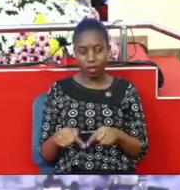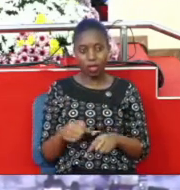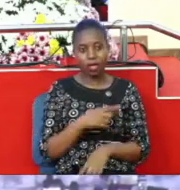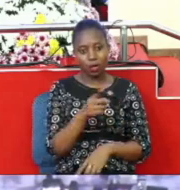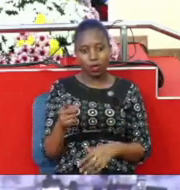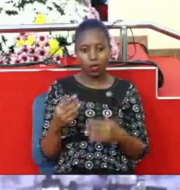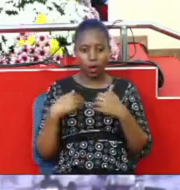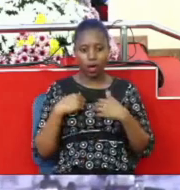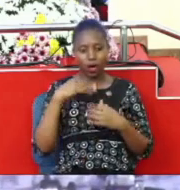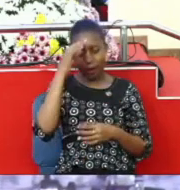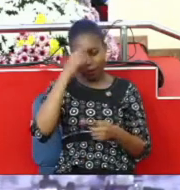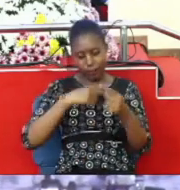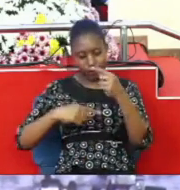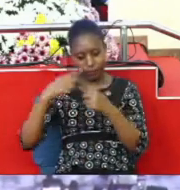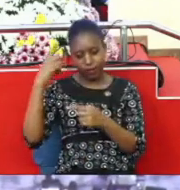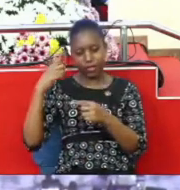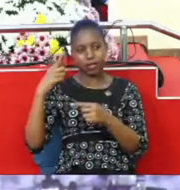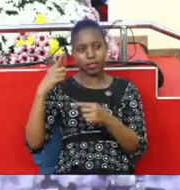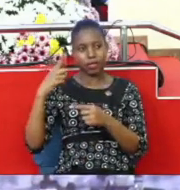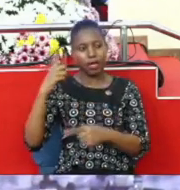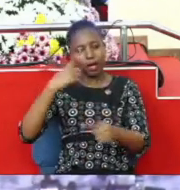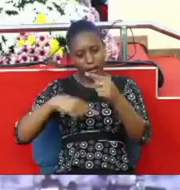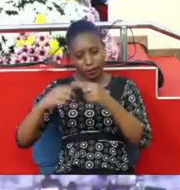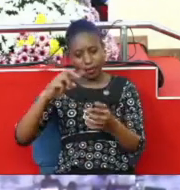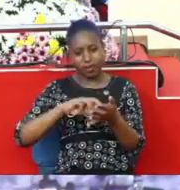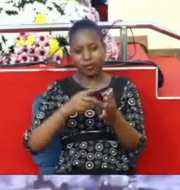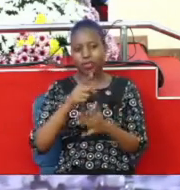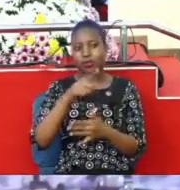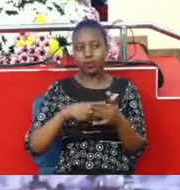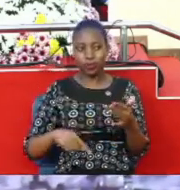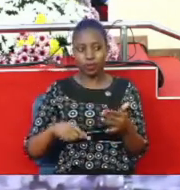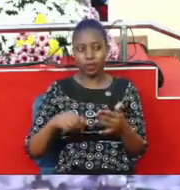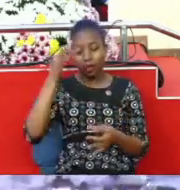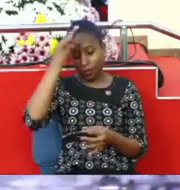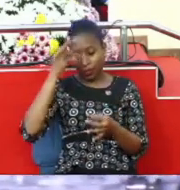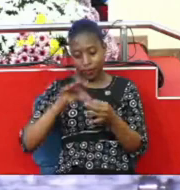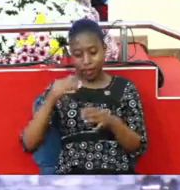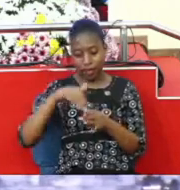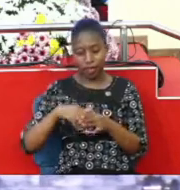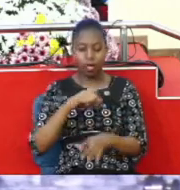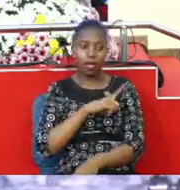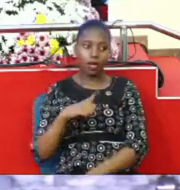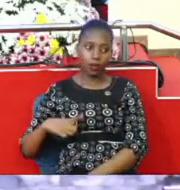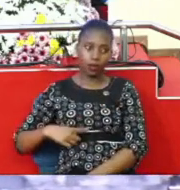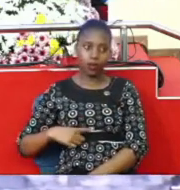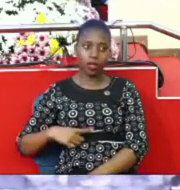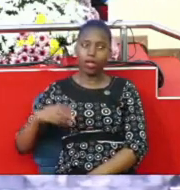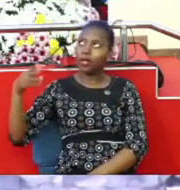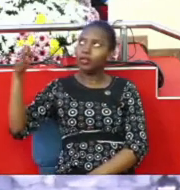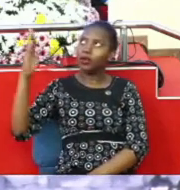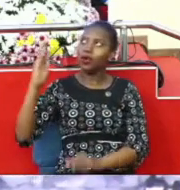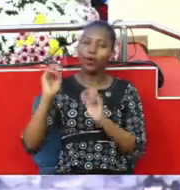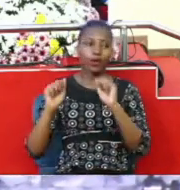my victory is my faith in God. Blessed be the name of the Lord. That God who can deliver me.